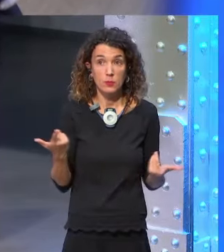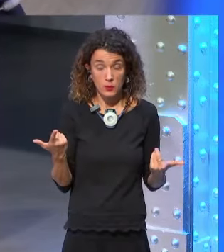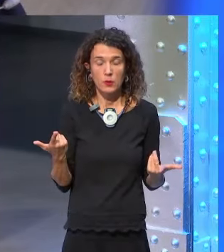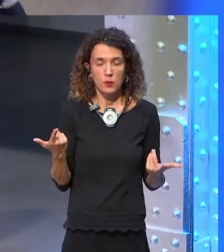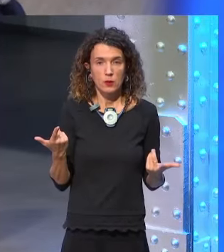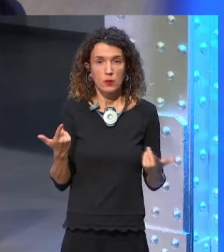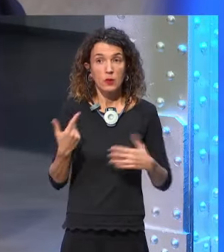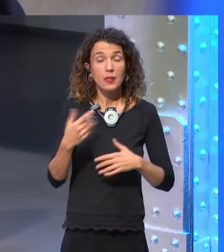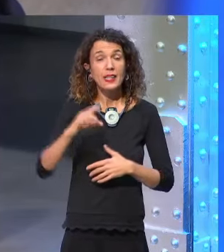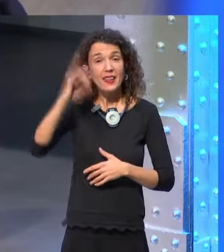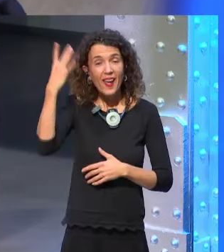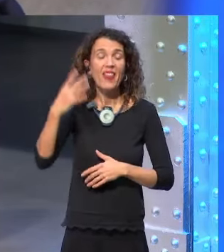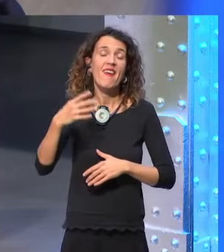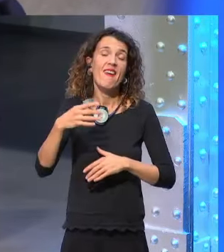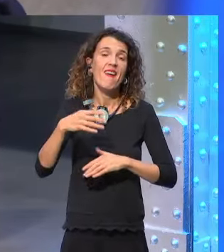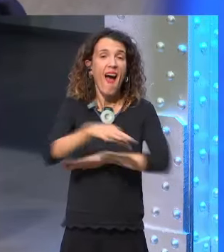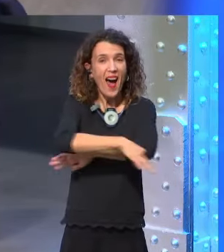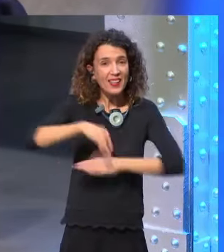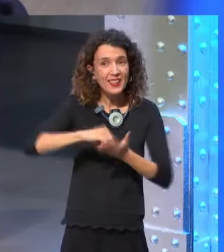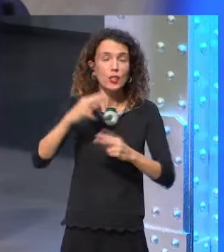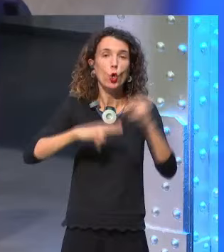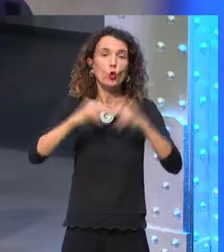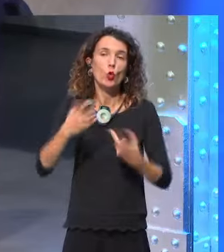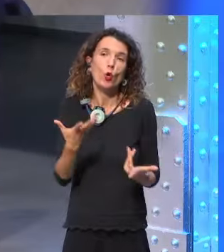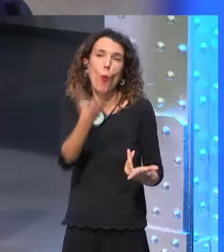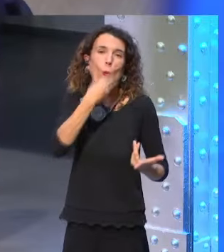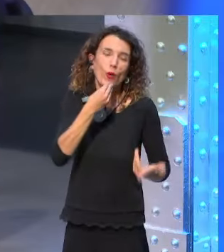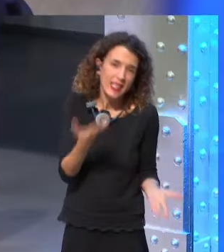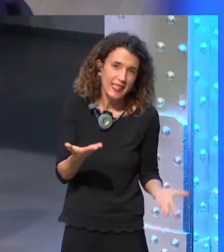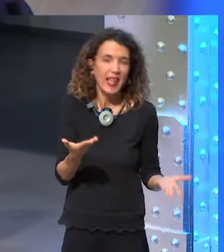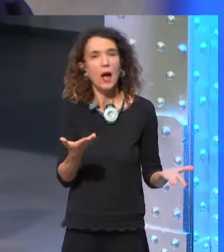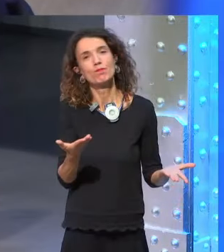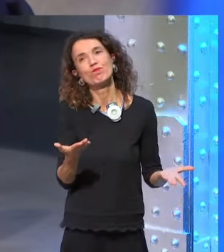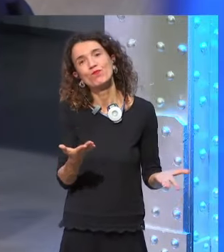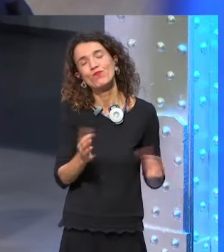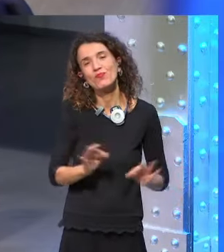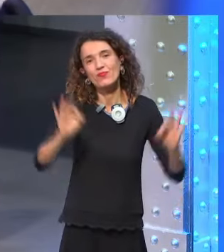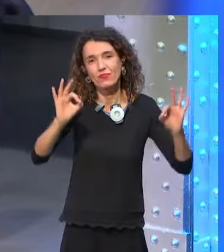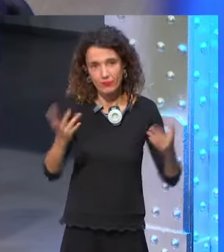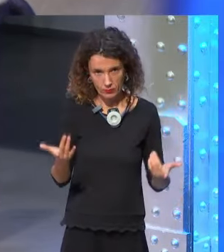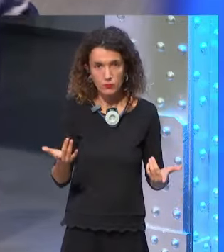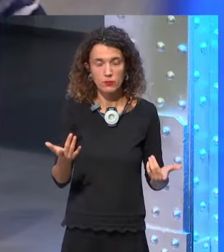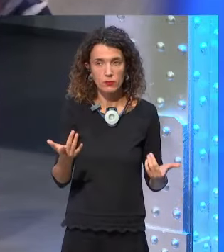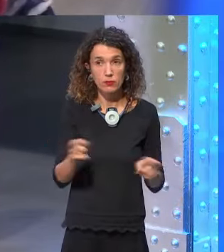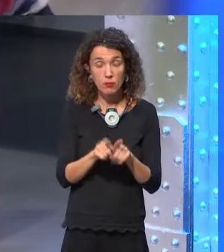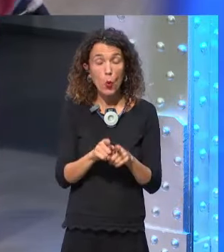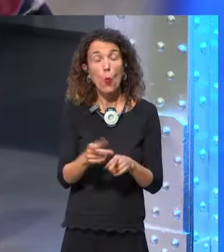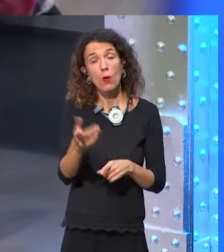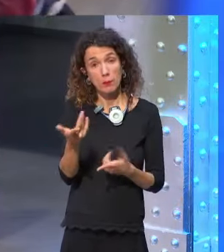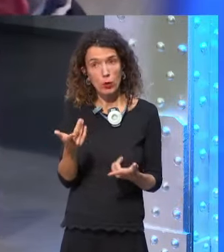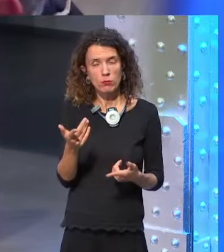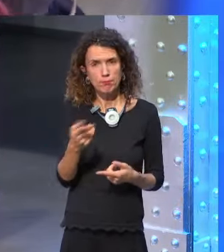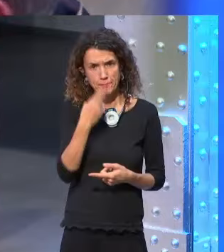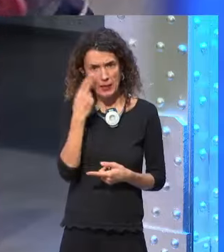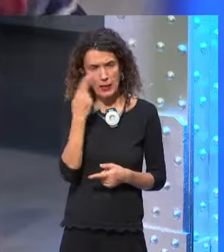architecture is operating today. So now it's very nice to create this intimacy through these robotic systems, where actually